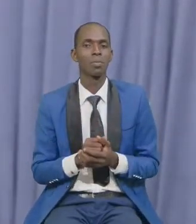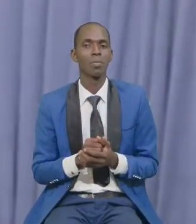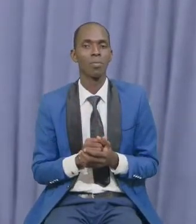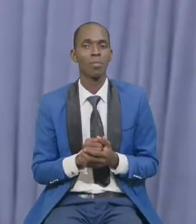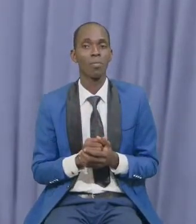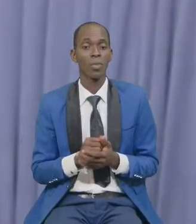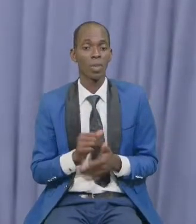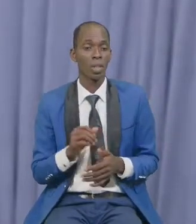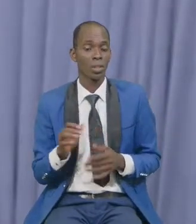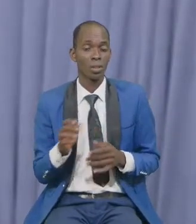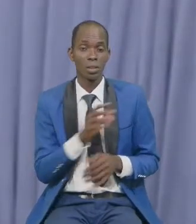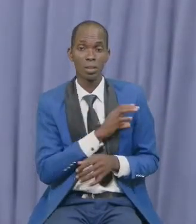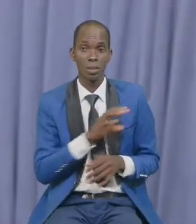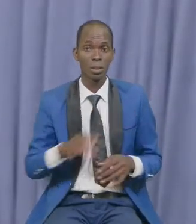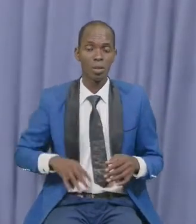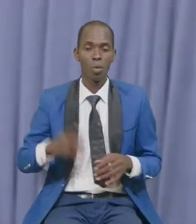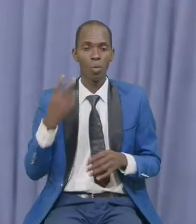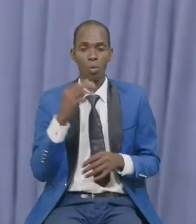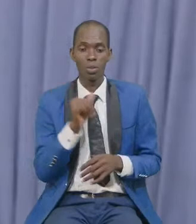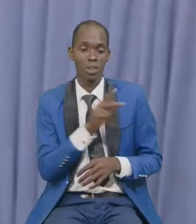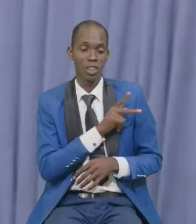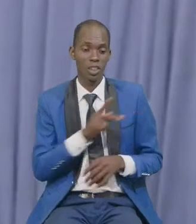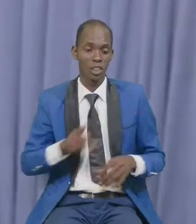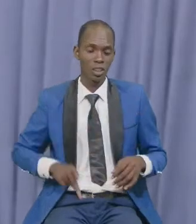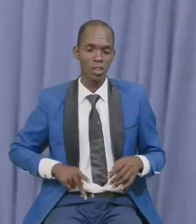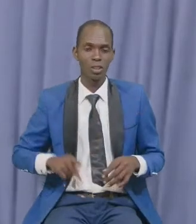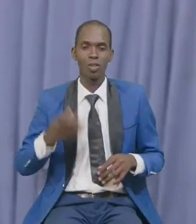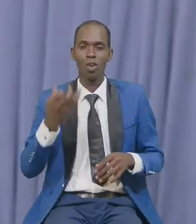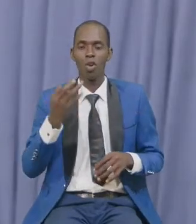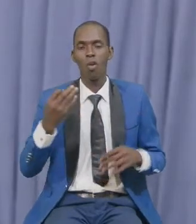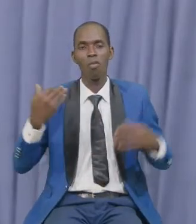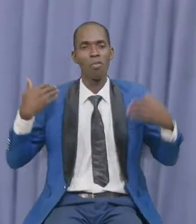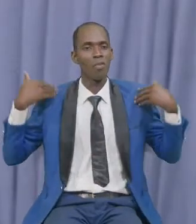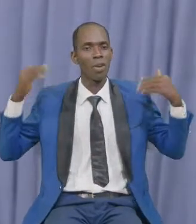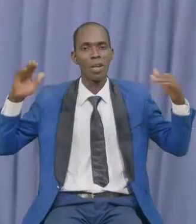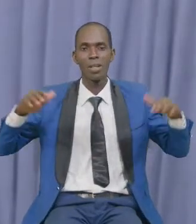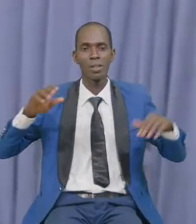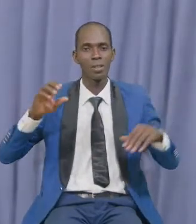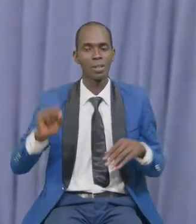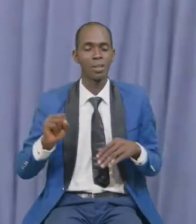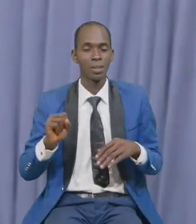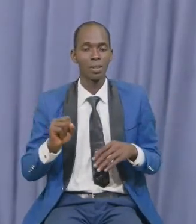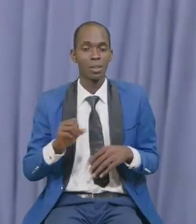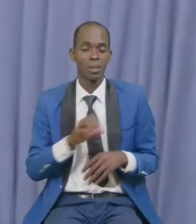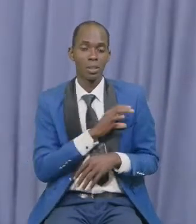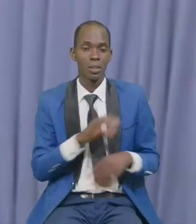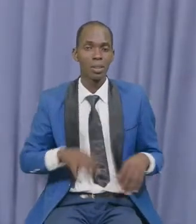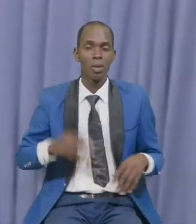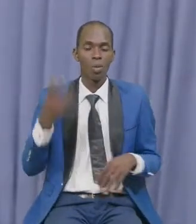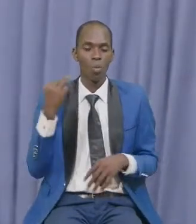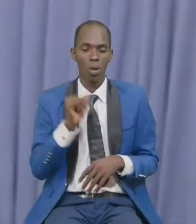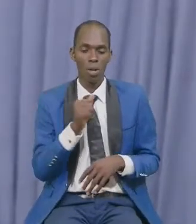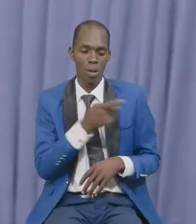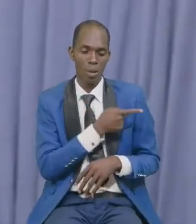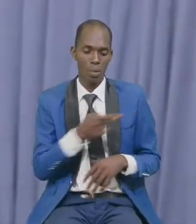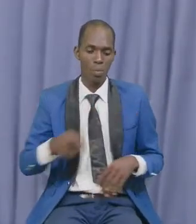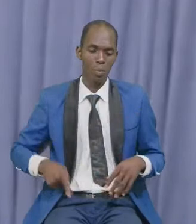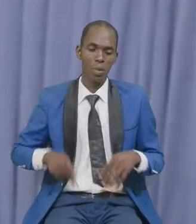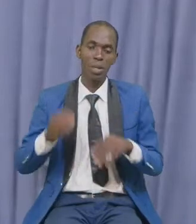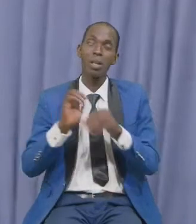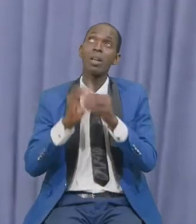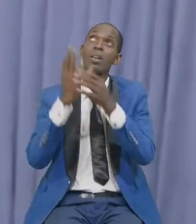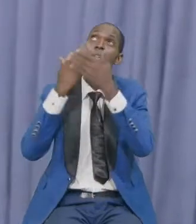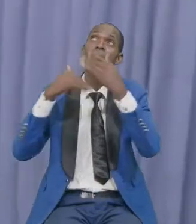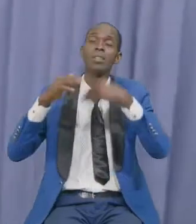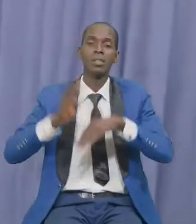He was a king of angels. He was a prince in heaven.